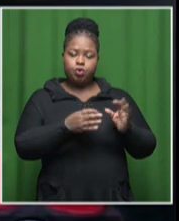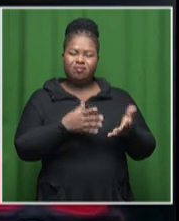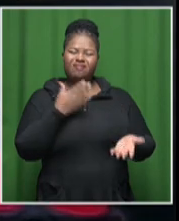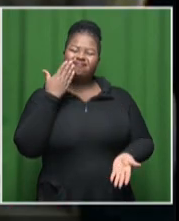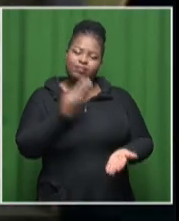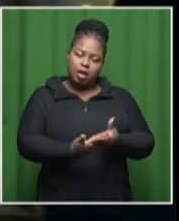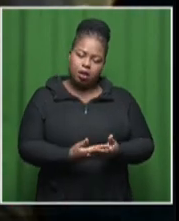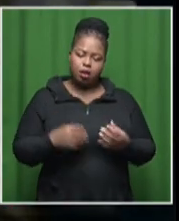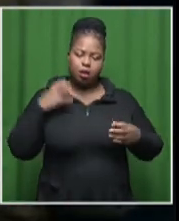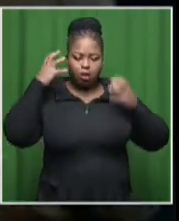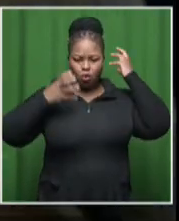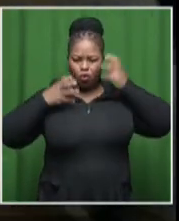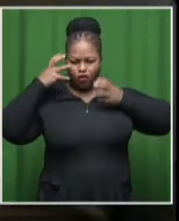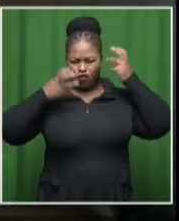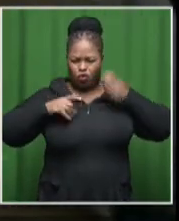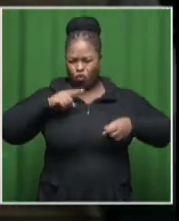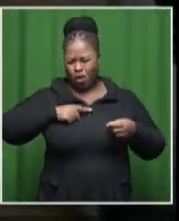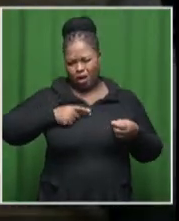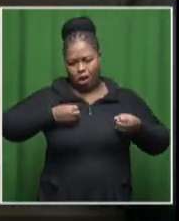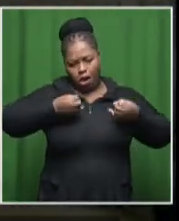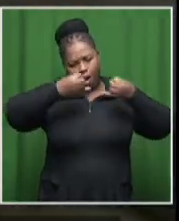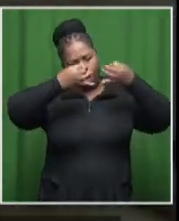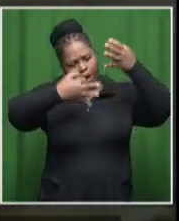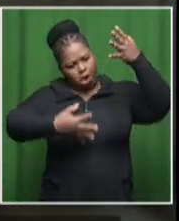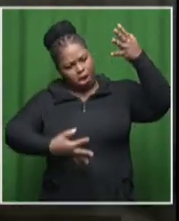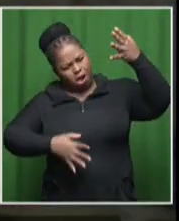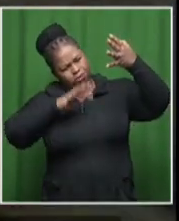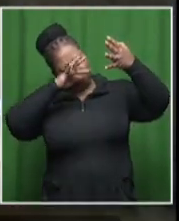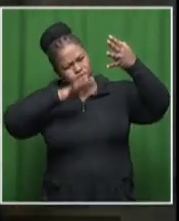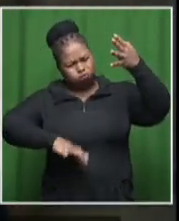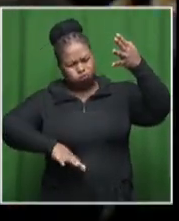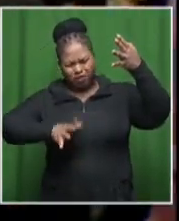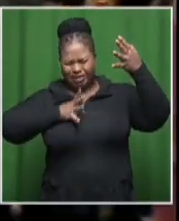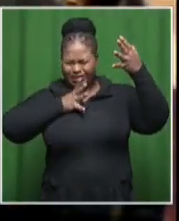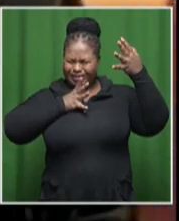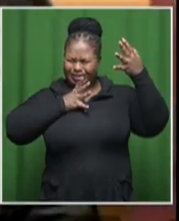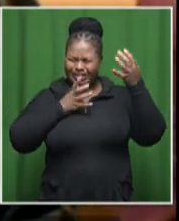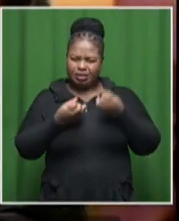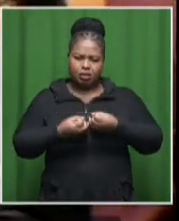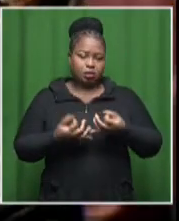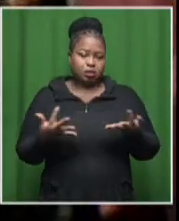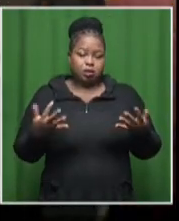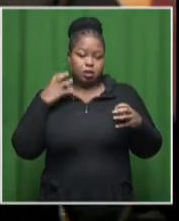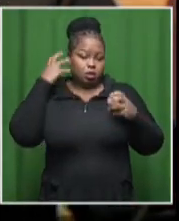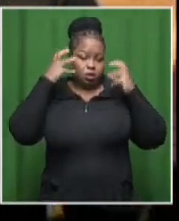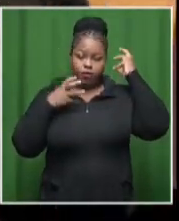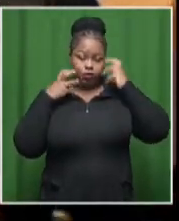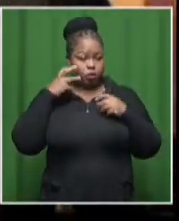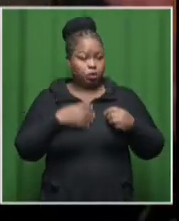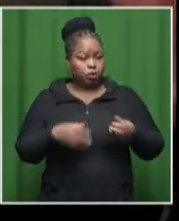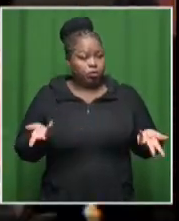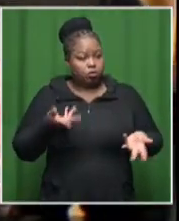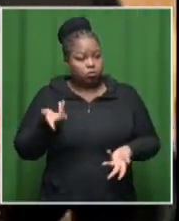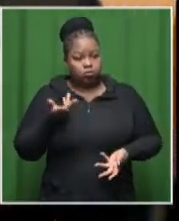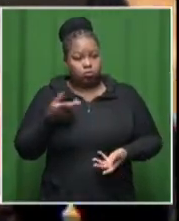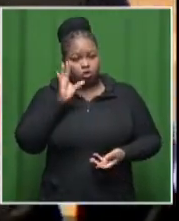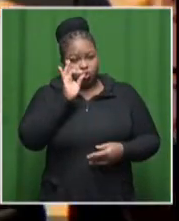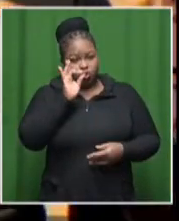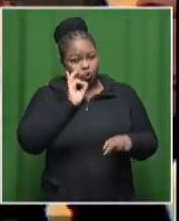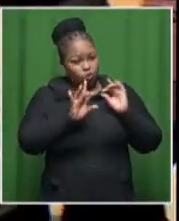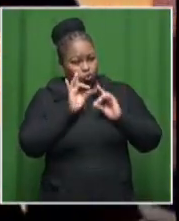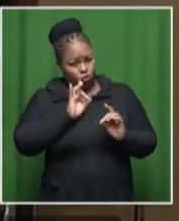confusion, because the voters might actually find that there are just too many parties, too much choice, if one can put it